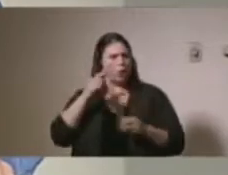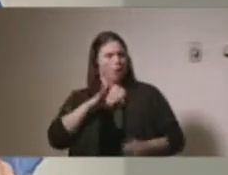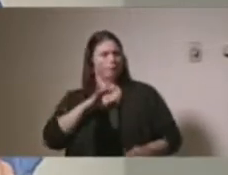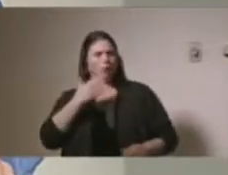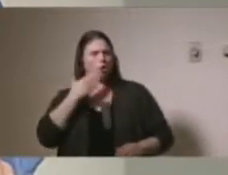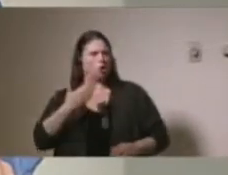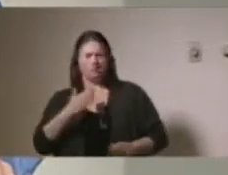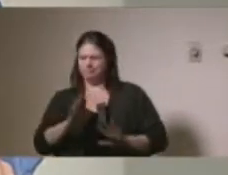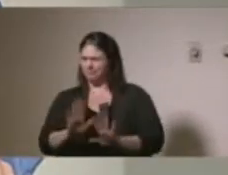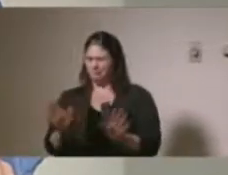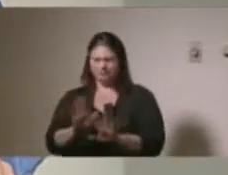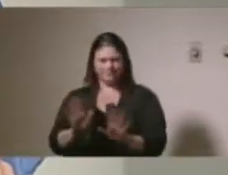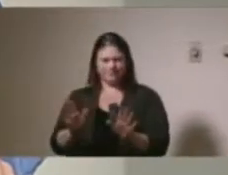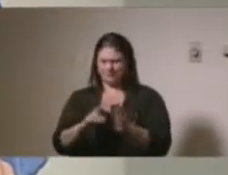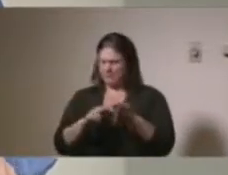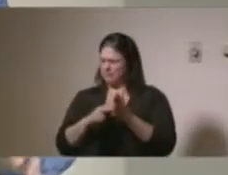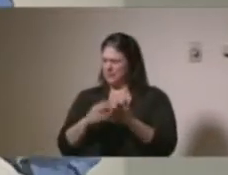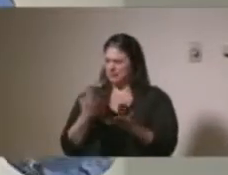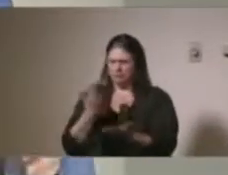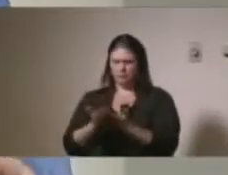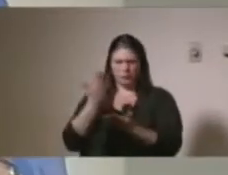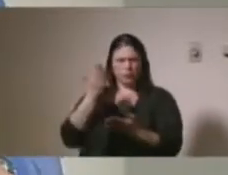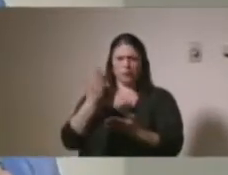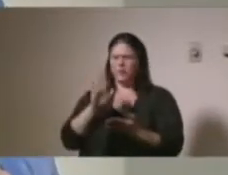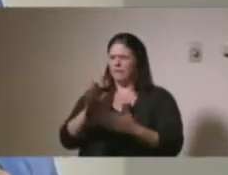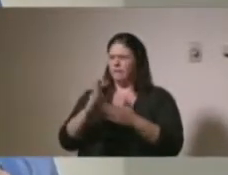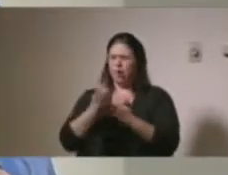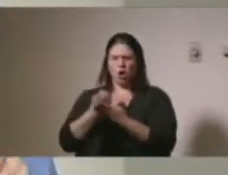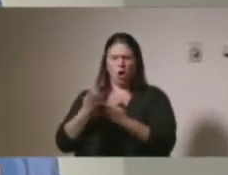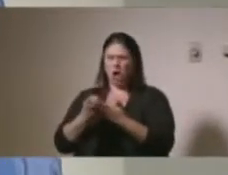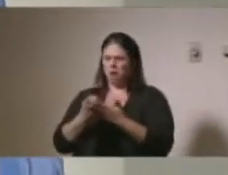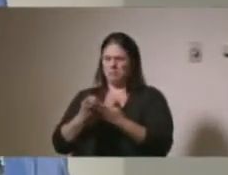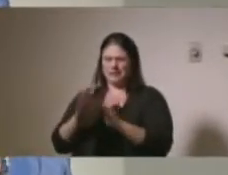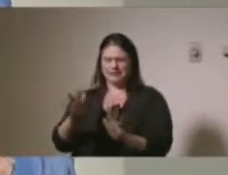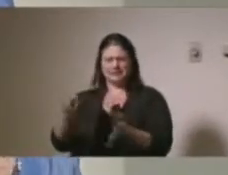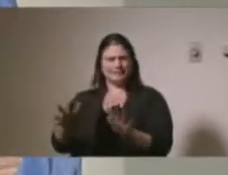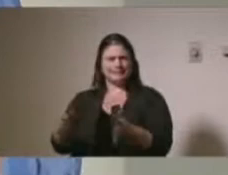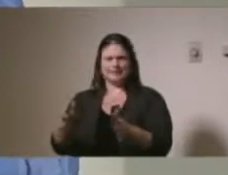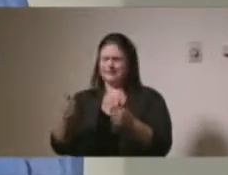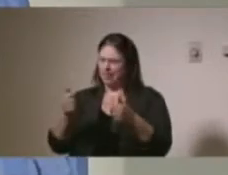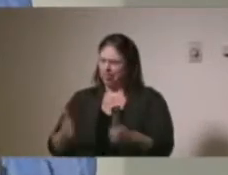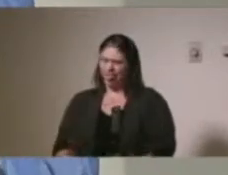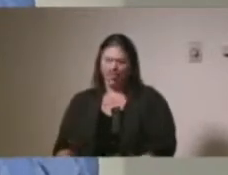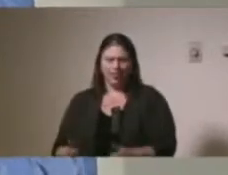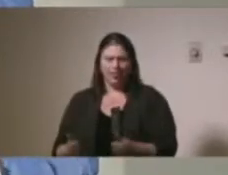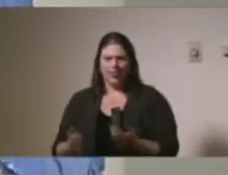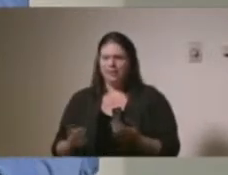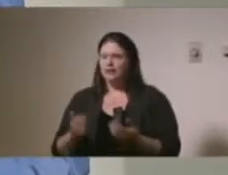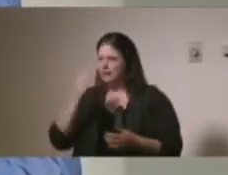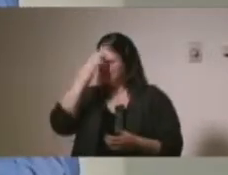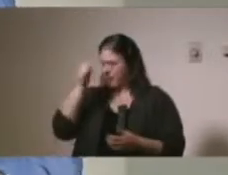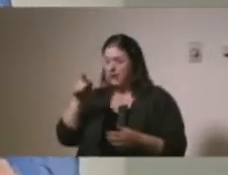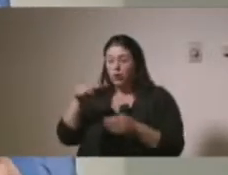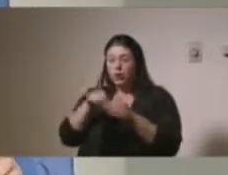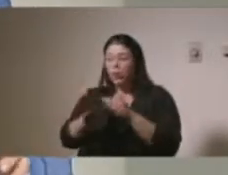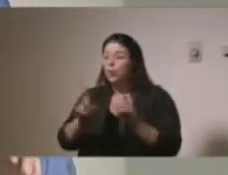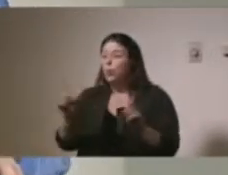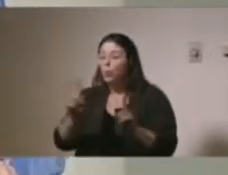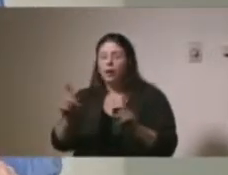stores setting up in different locations, because the reality is that these cash stores are actually going into